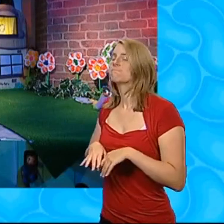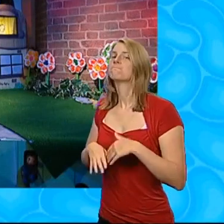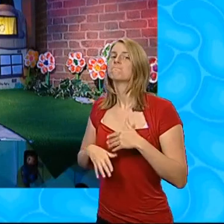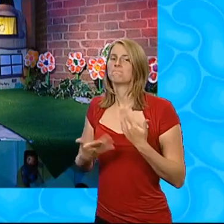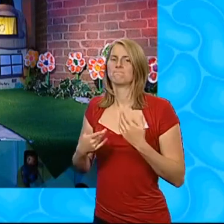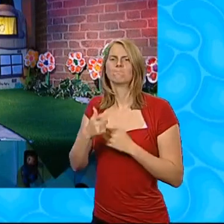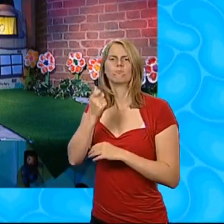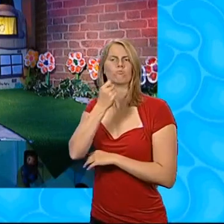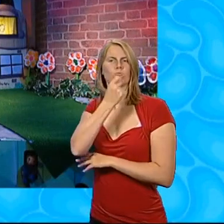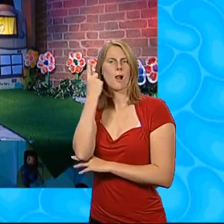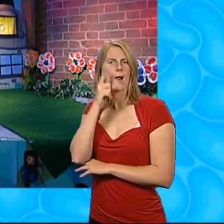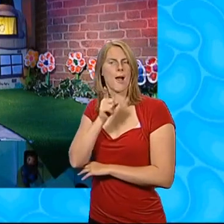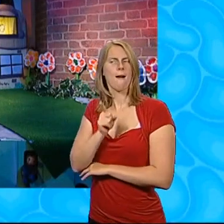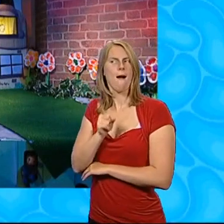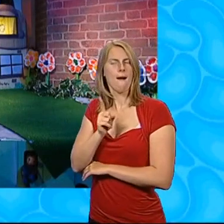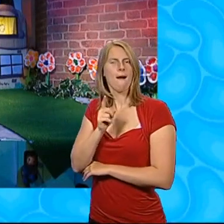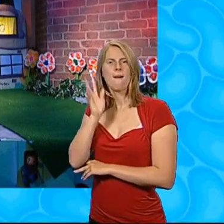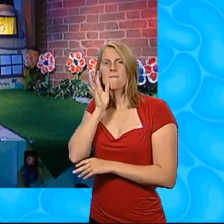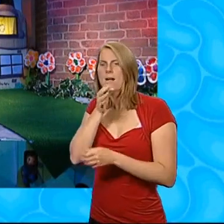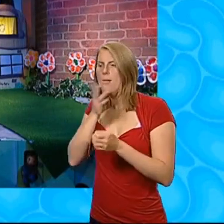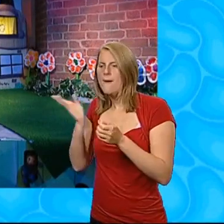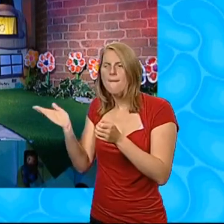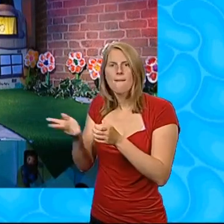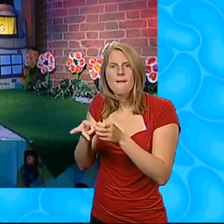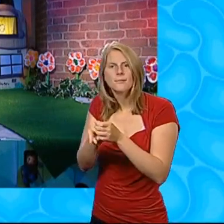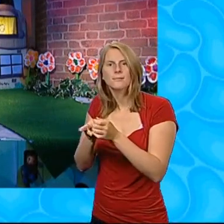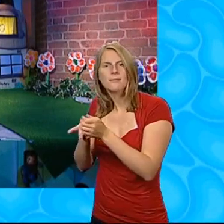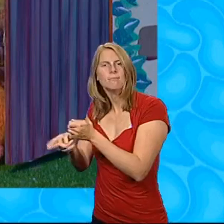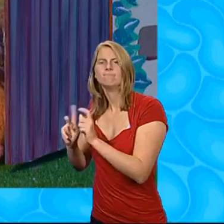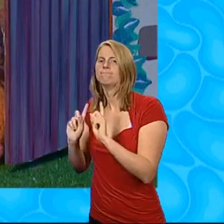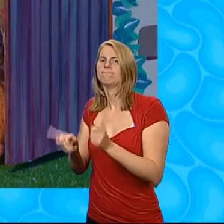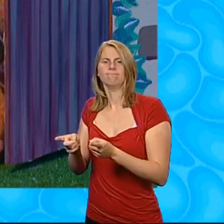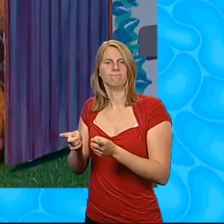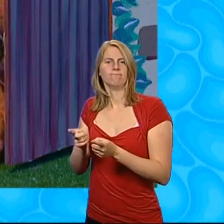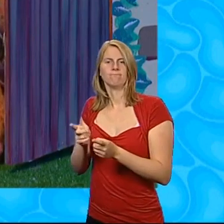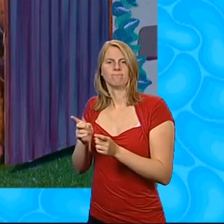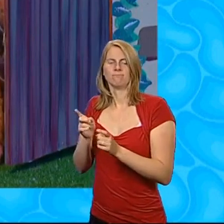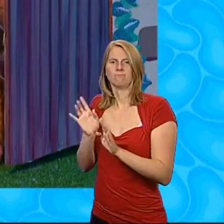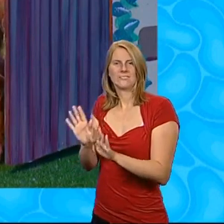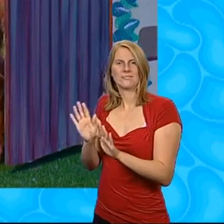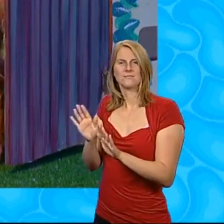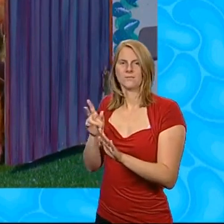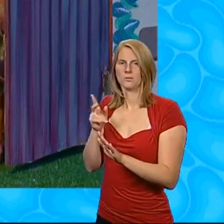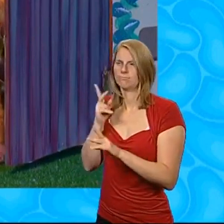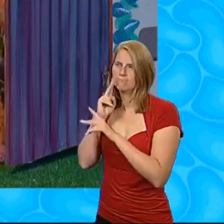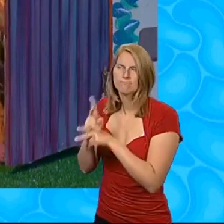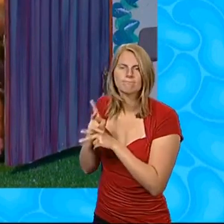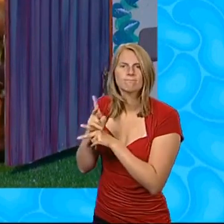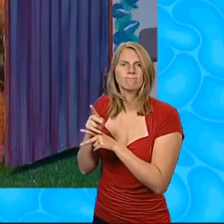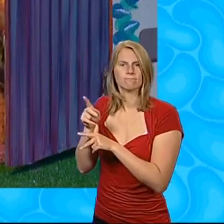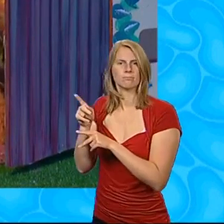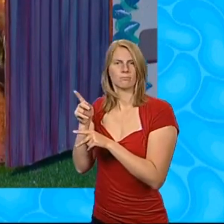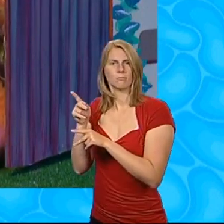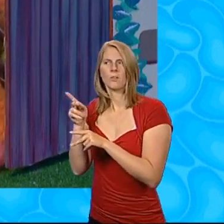she could never cut down her tulips. She could never No. make bunches of flowers like that ever again. She needed to look after the fairies. And my